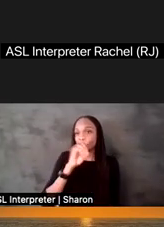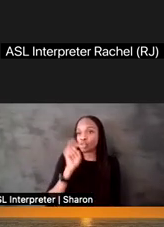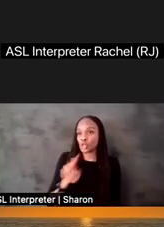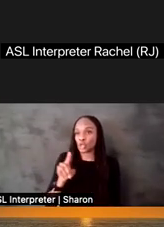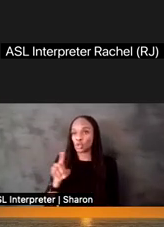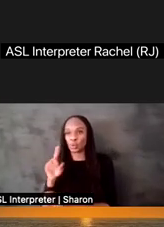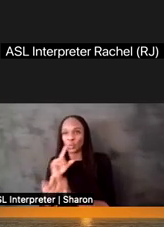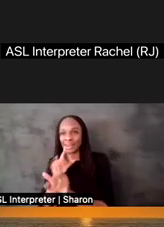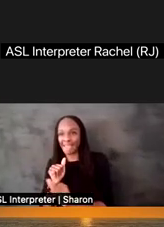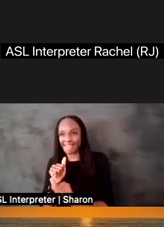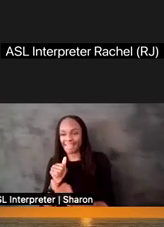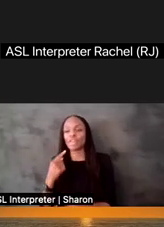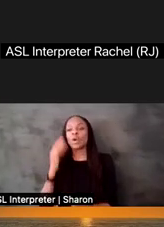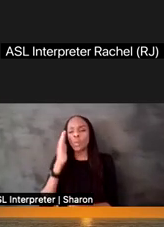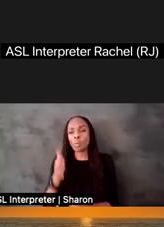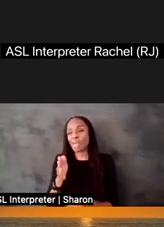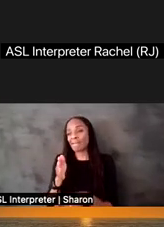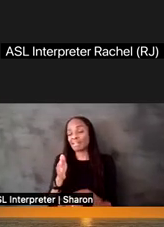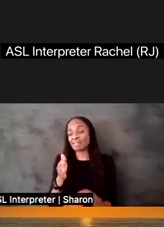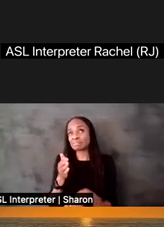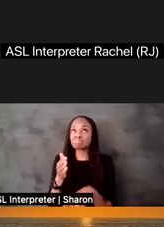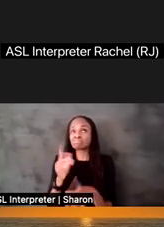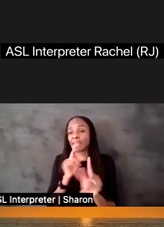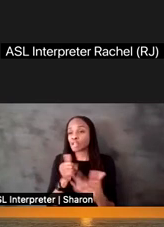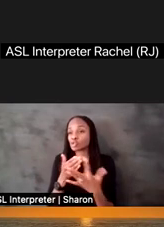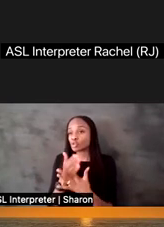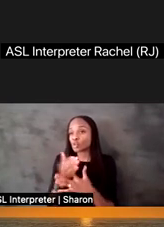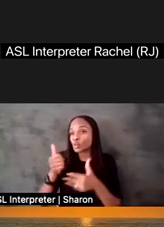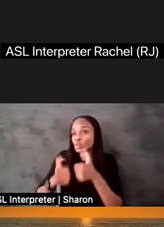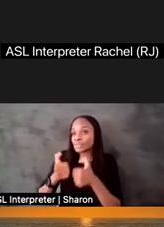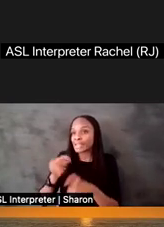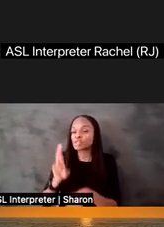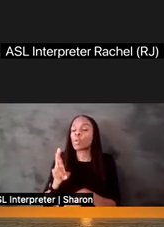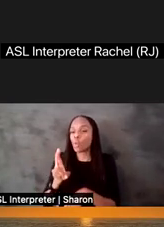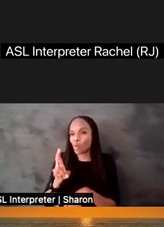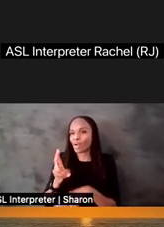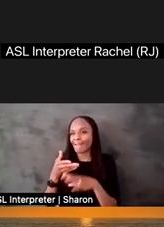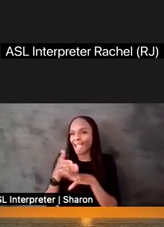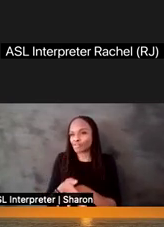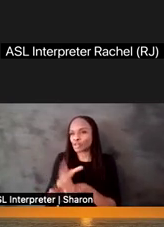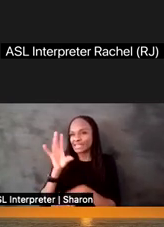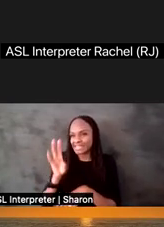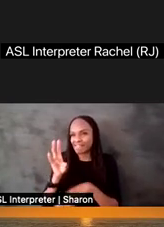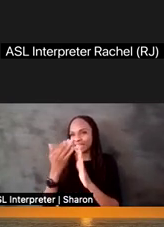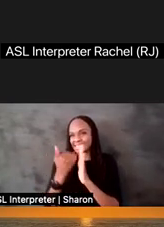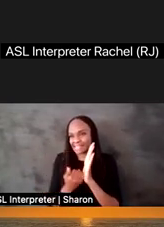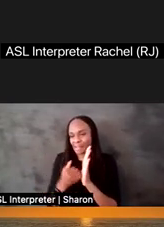be answering those perhaps by text, or at the end of the 7 steps presentation, we'll have a Q&A